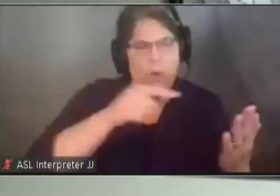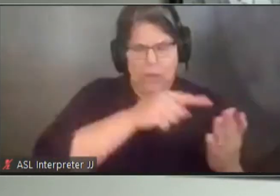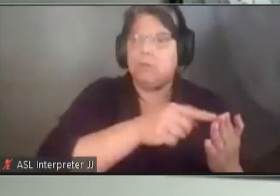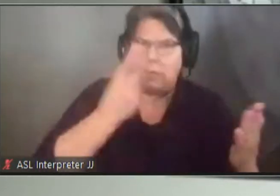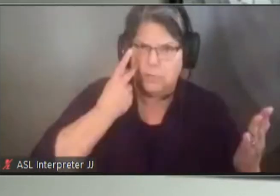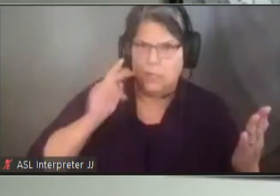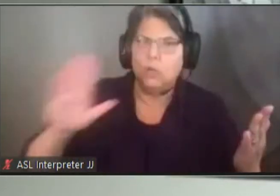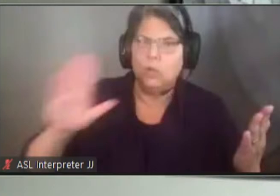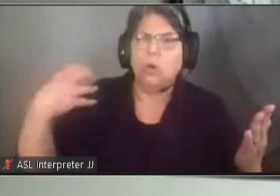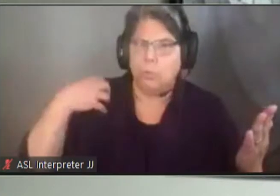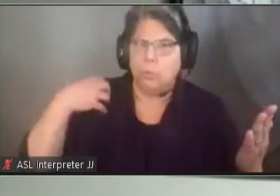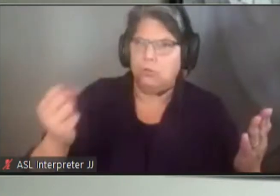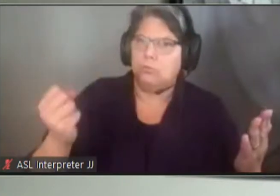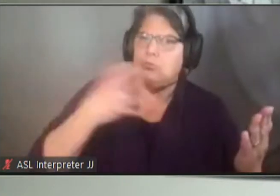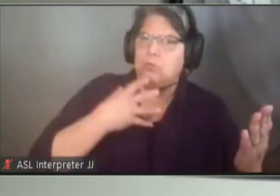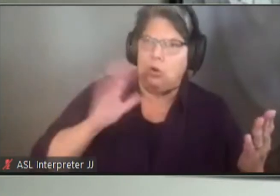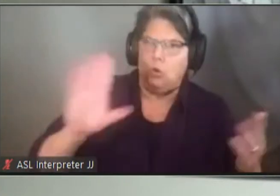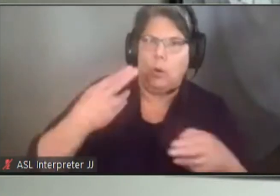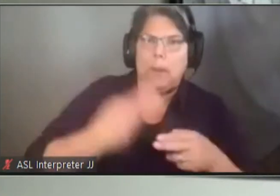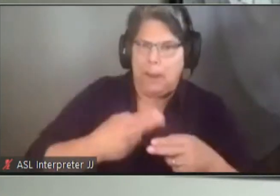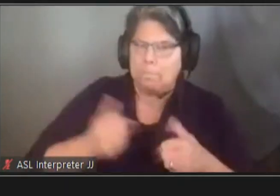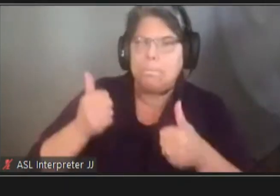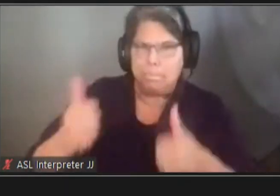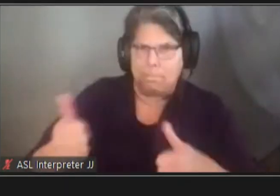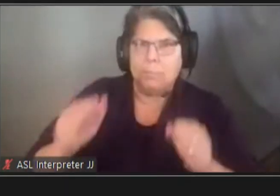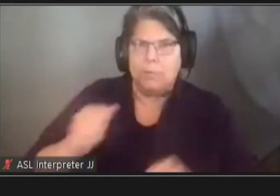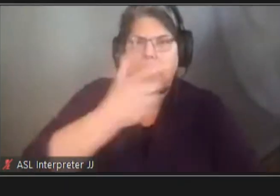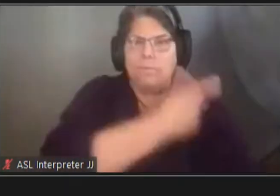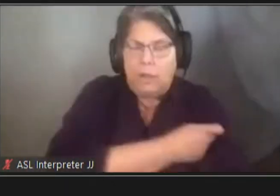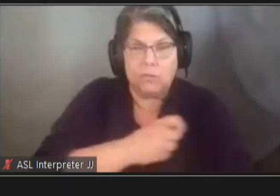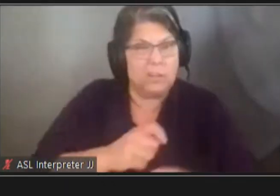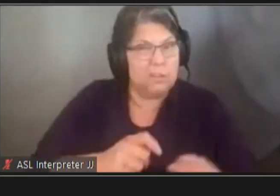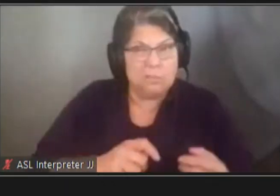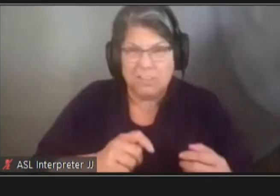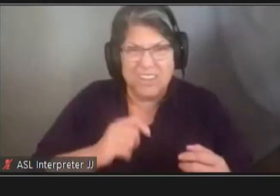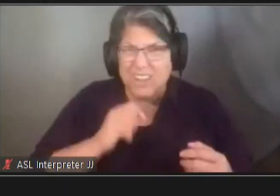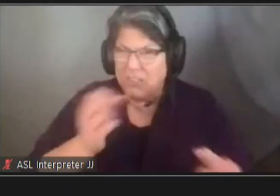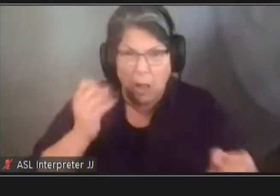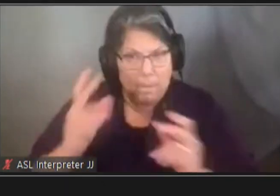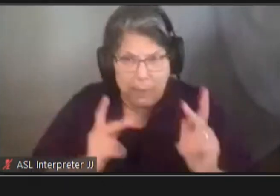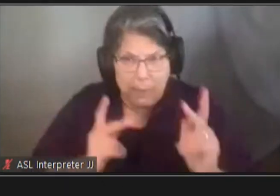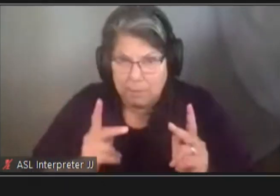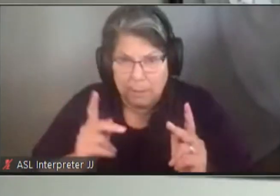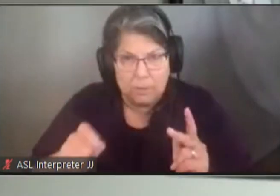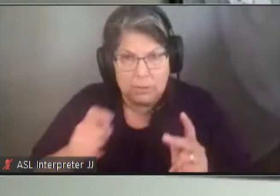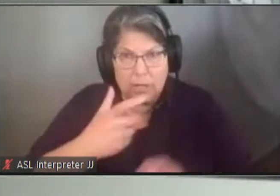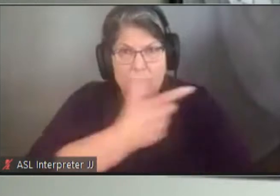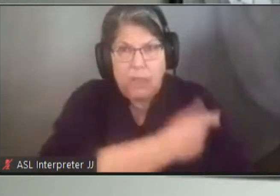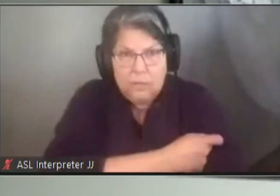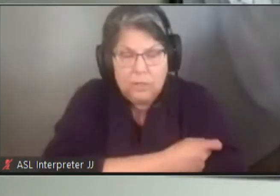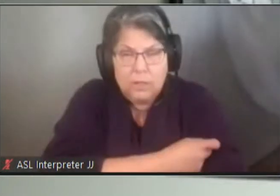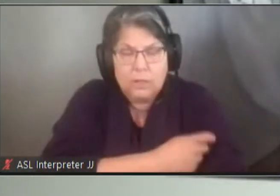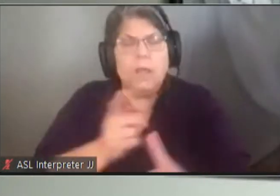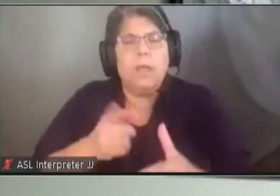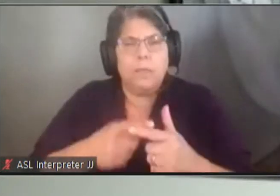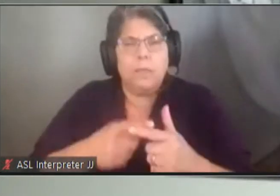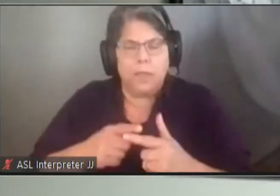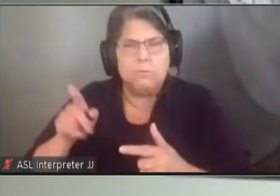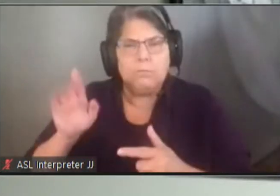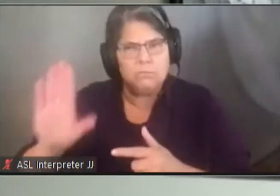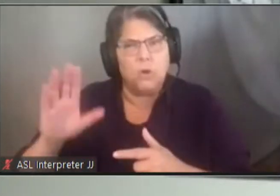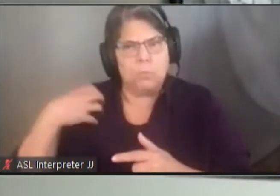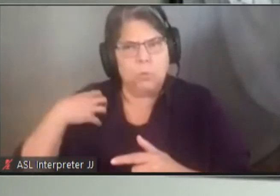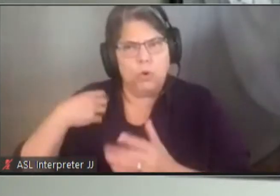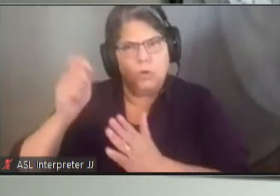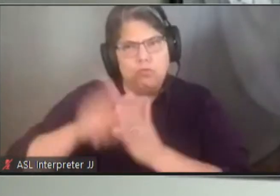a list. Or a note if there's not a large number of people, a note from their employer who